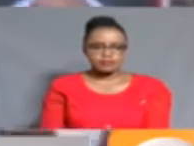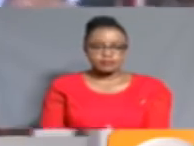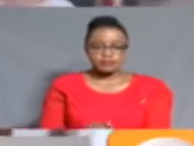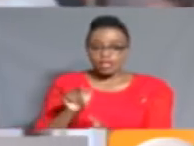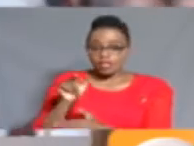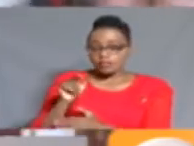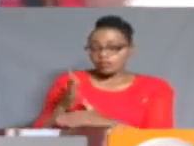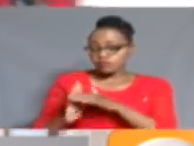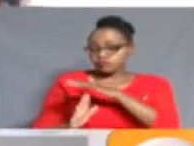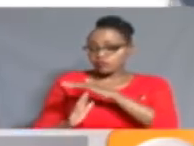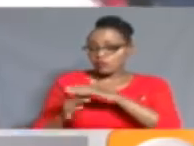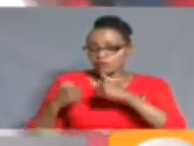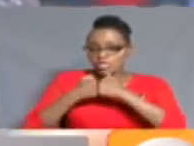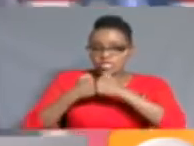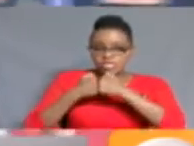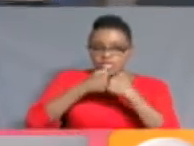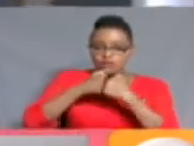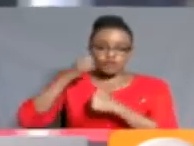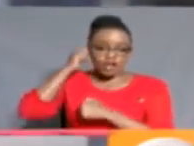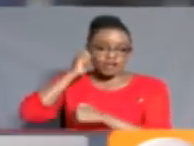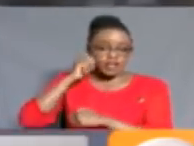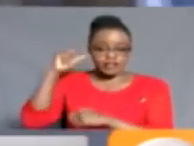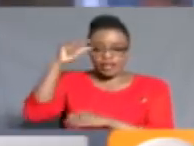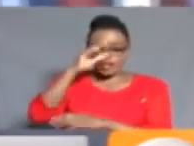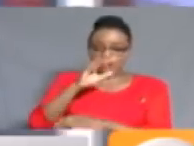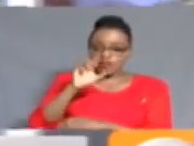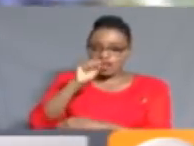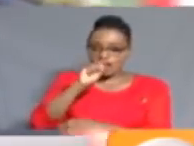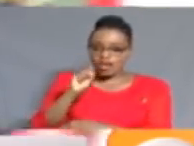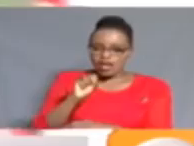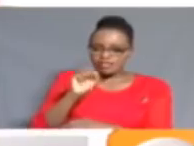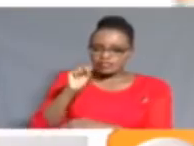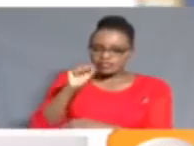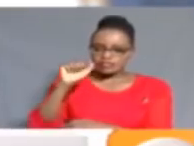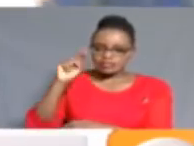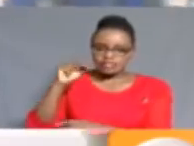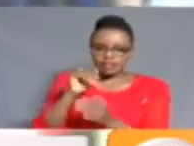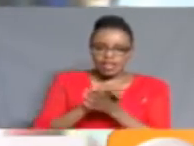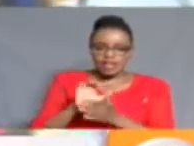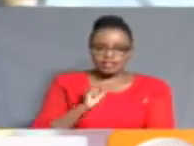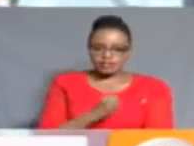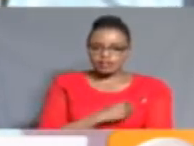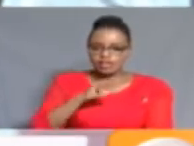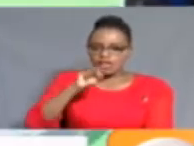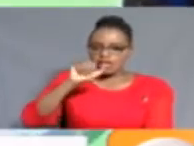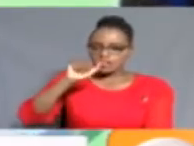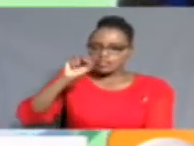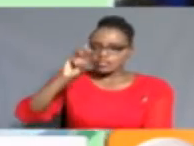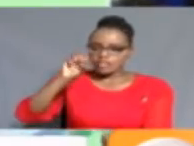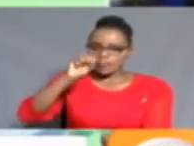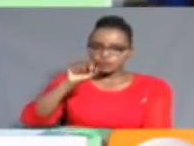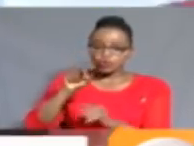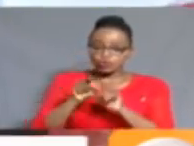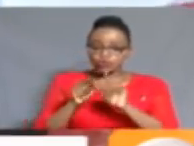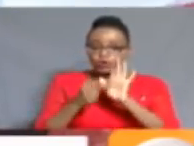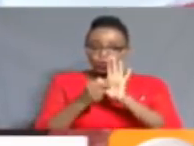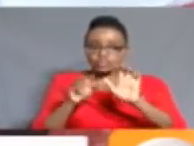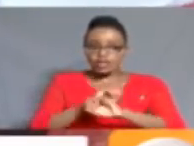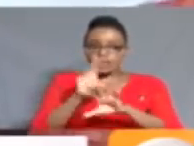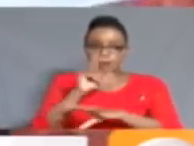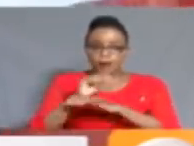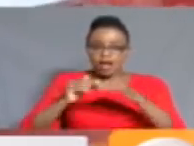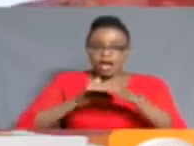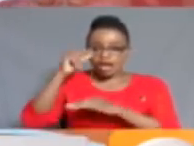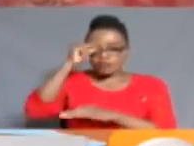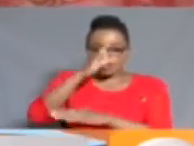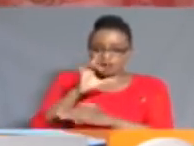The supremacy battle between Nandi Governor Stephen Sang and Senator Samson Cherakey today played out after the